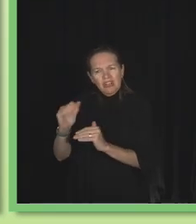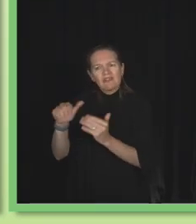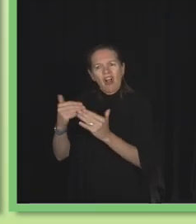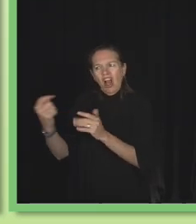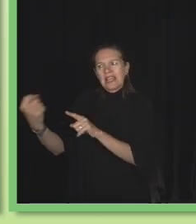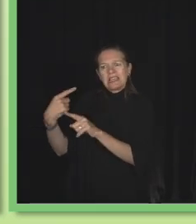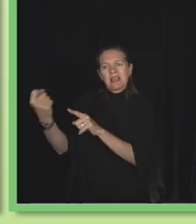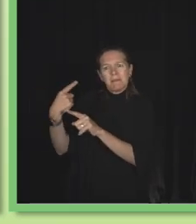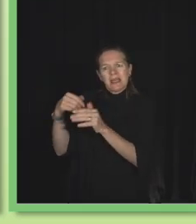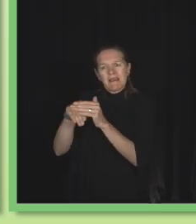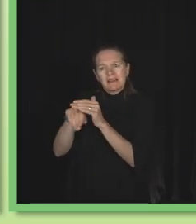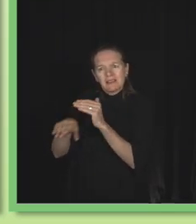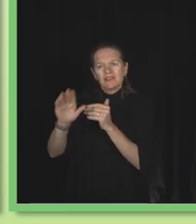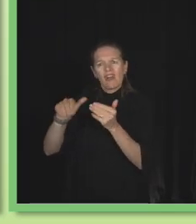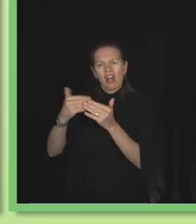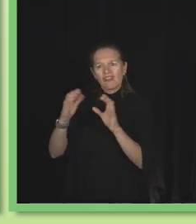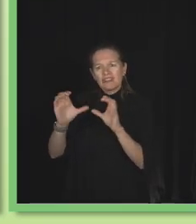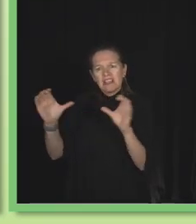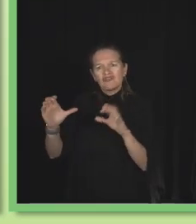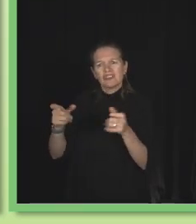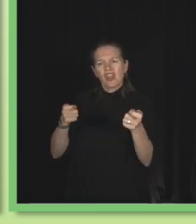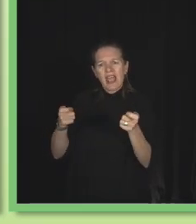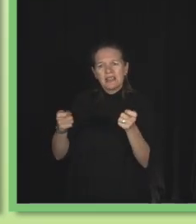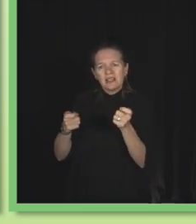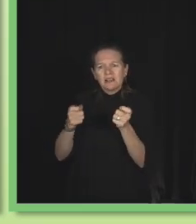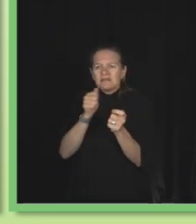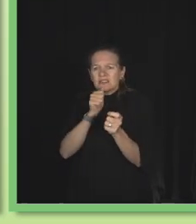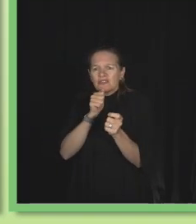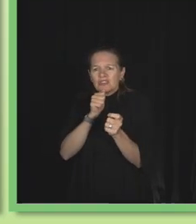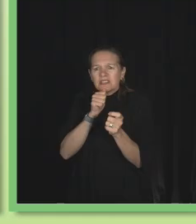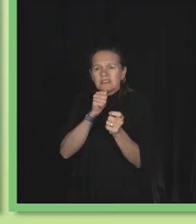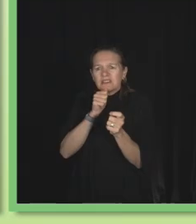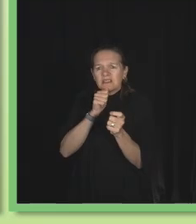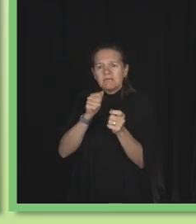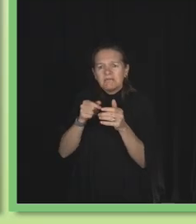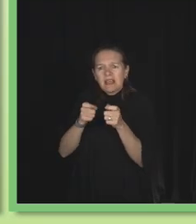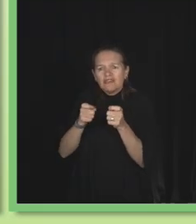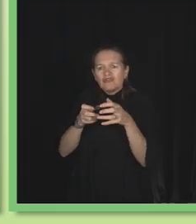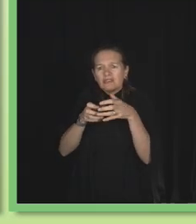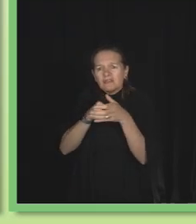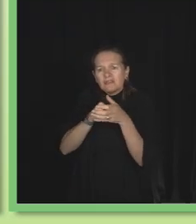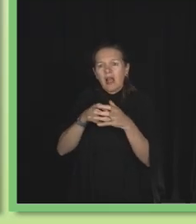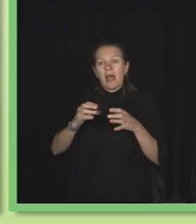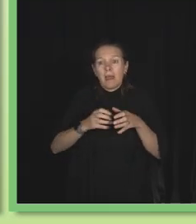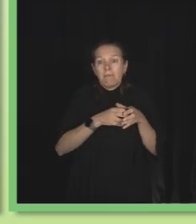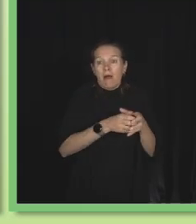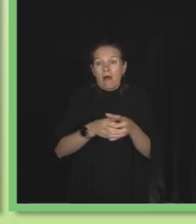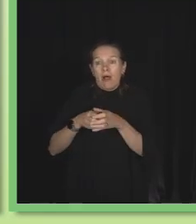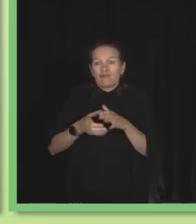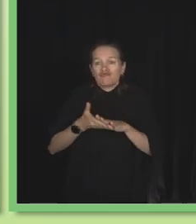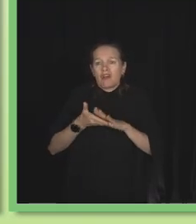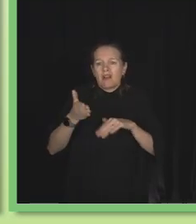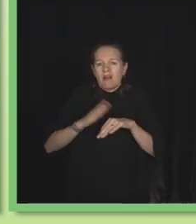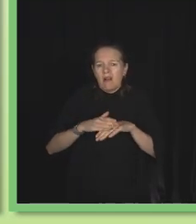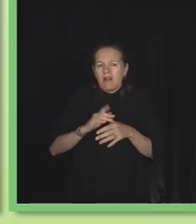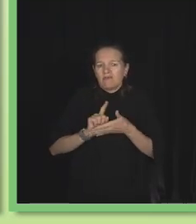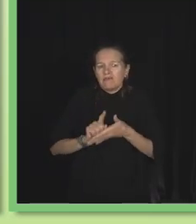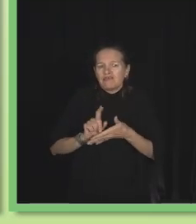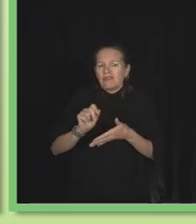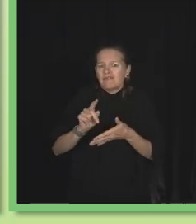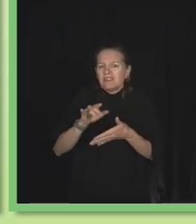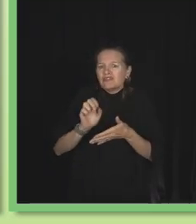incoming access, all credentials are handled in a secrets manager, pods run unprivileged, and RBAC is